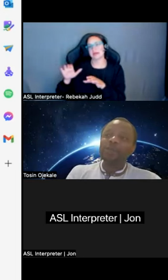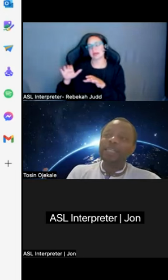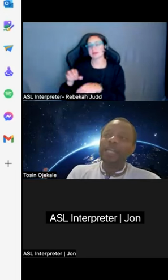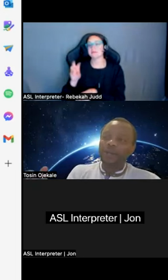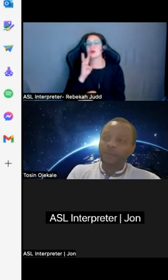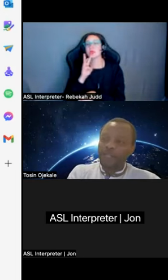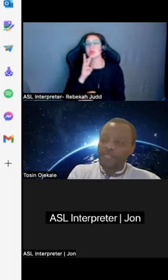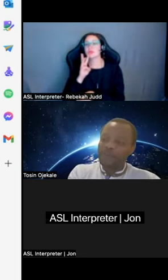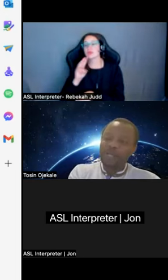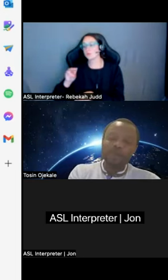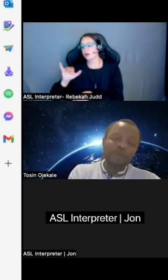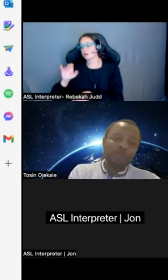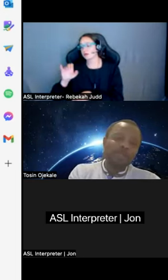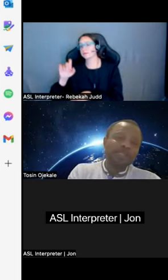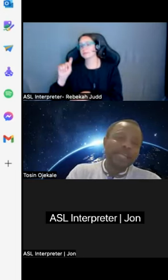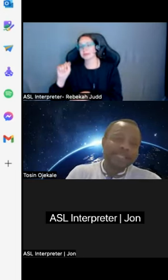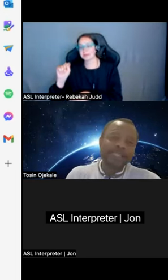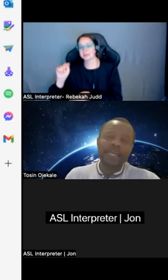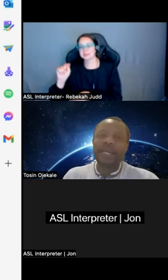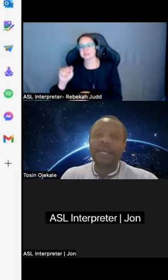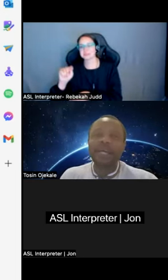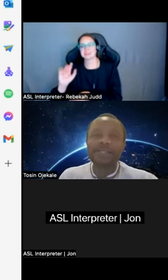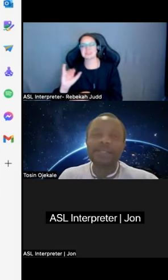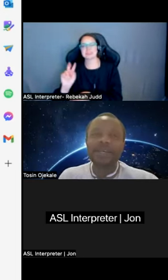You will need a lot of it to be able to get